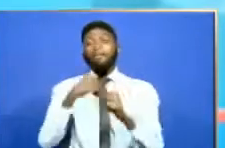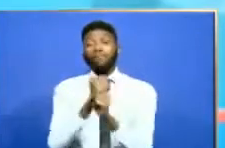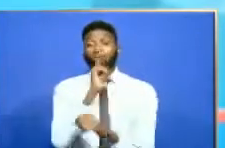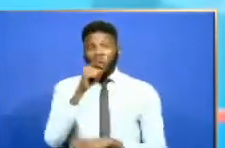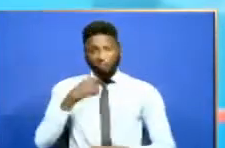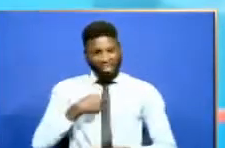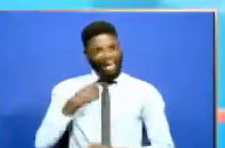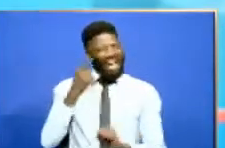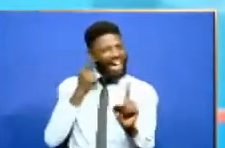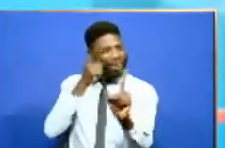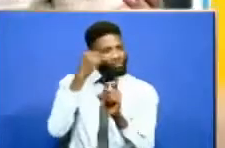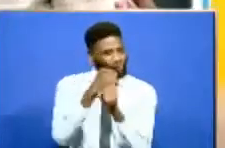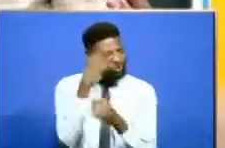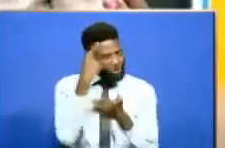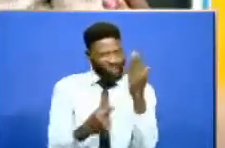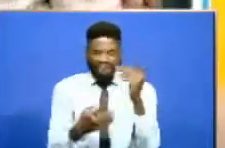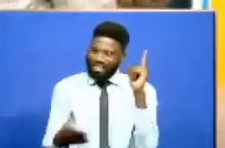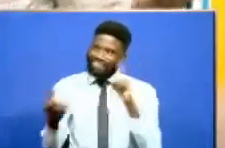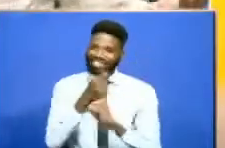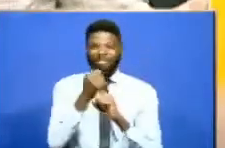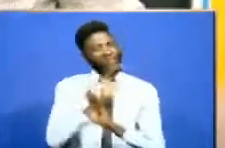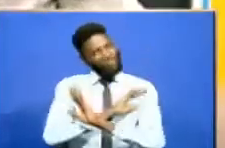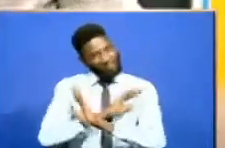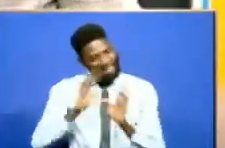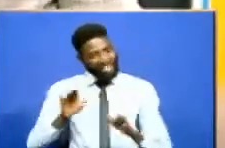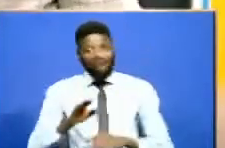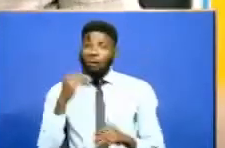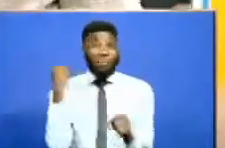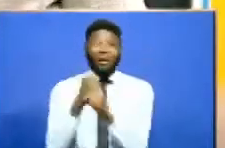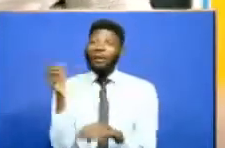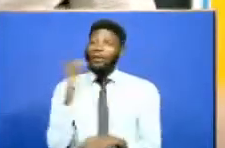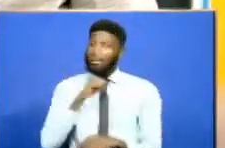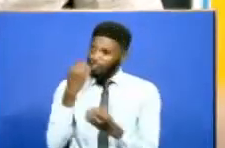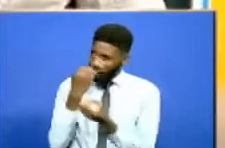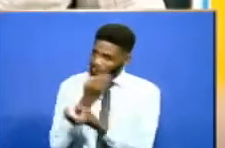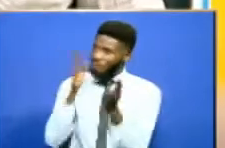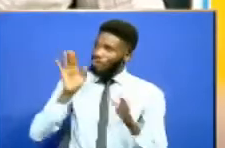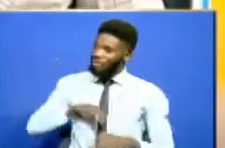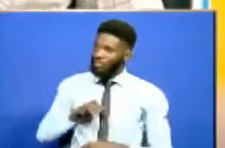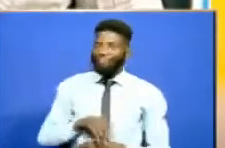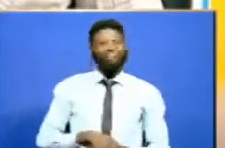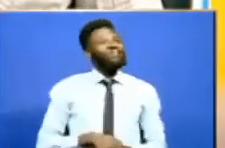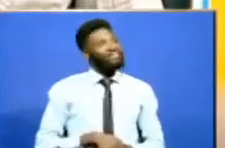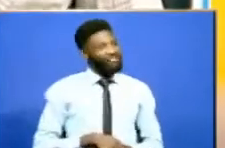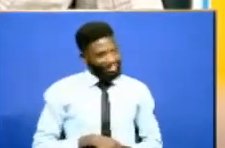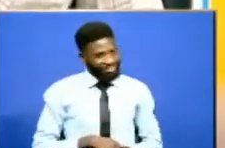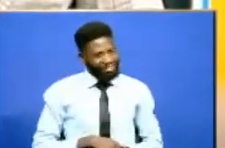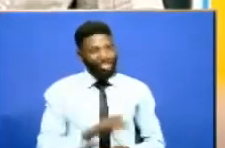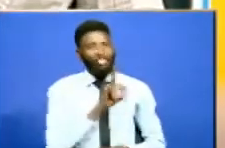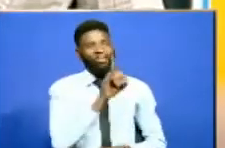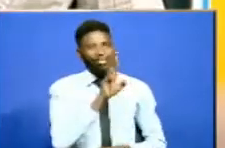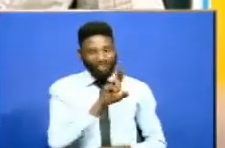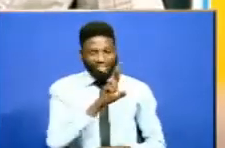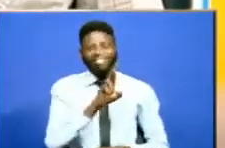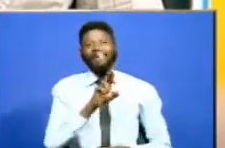done is done. All right. And it has worked. What I have to share with fellow women. All right. Dr. Yes. Pamela, you've spoken a bit of French there, but